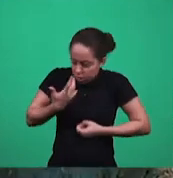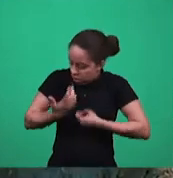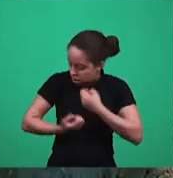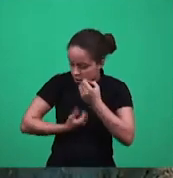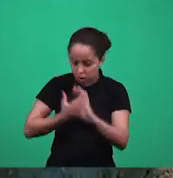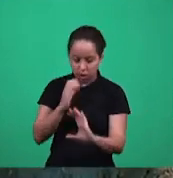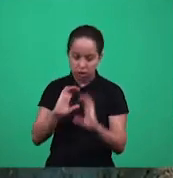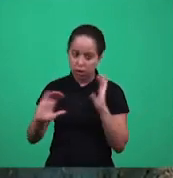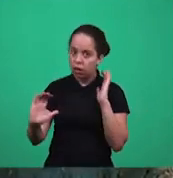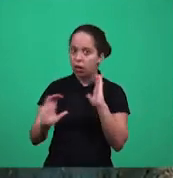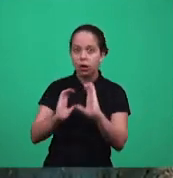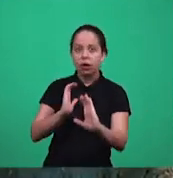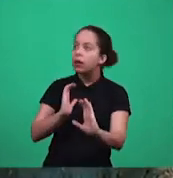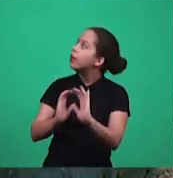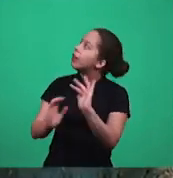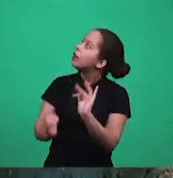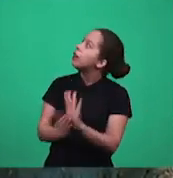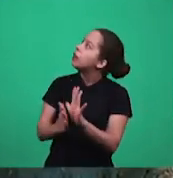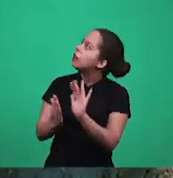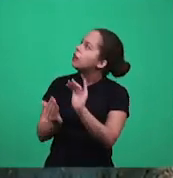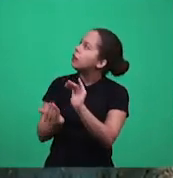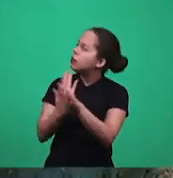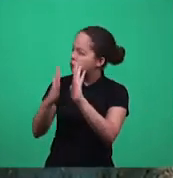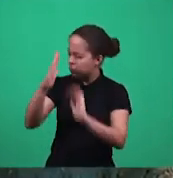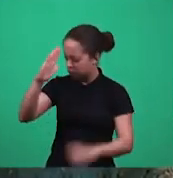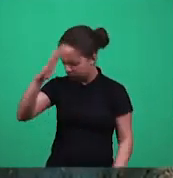all beings sing your praises.